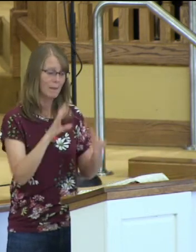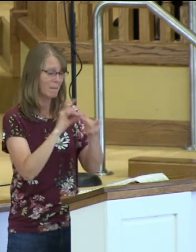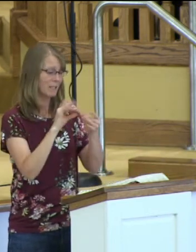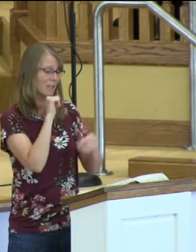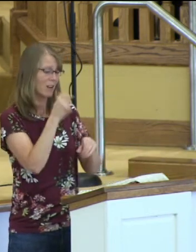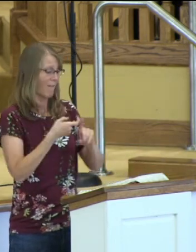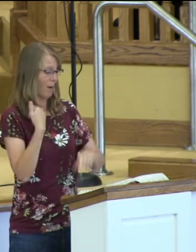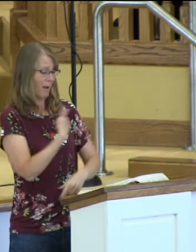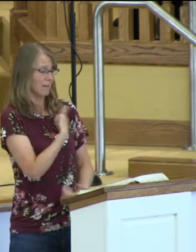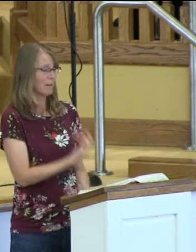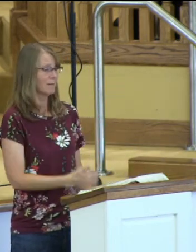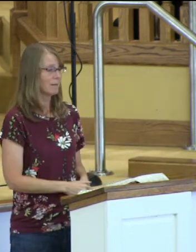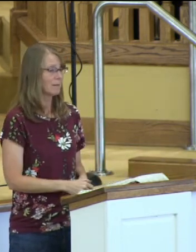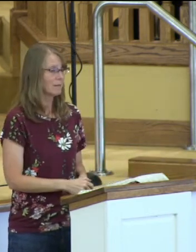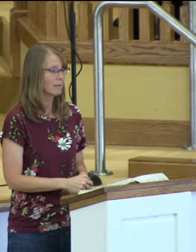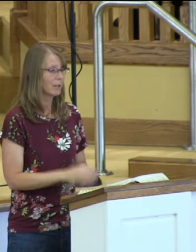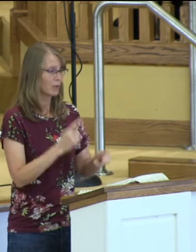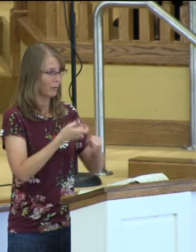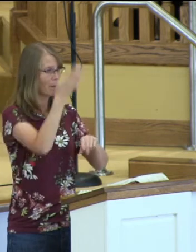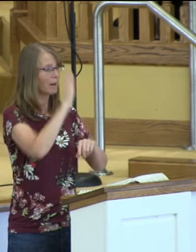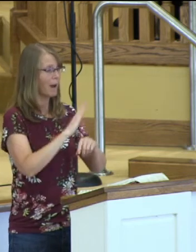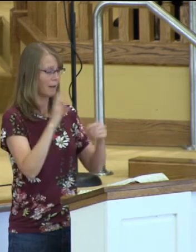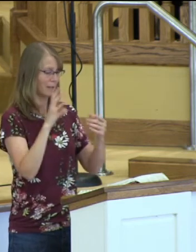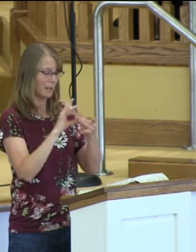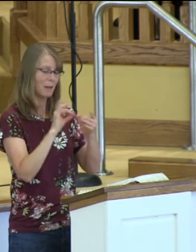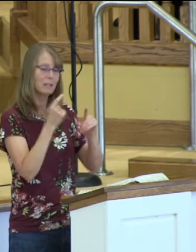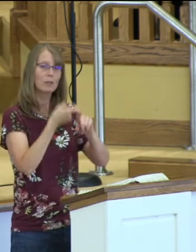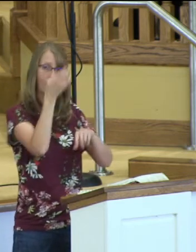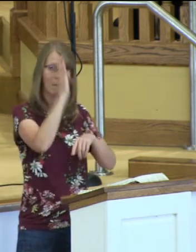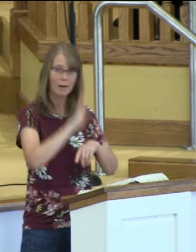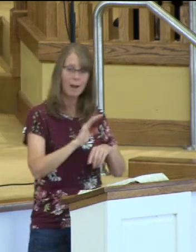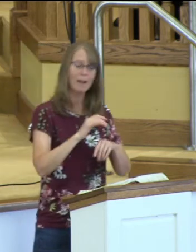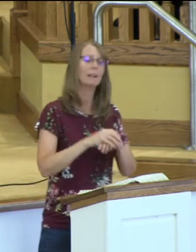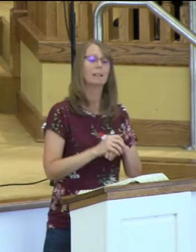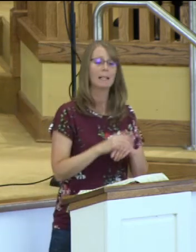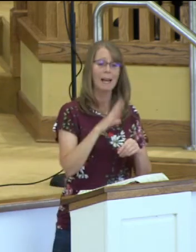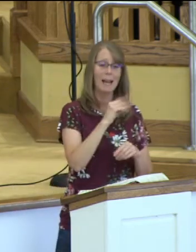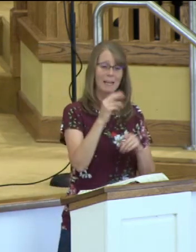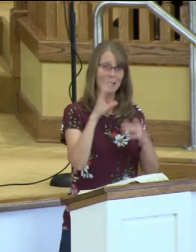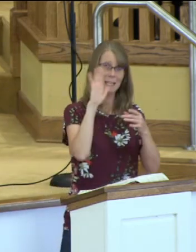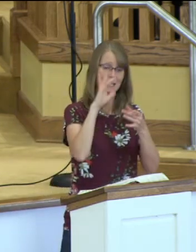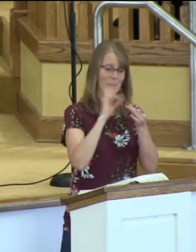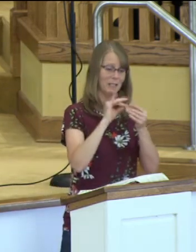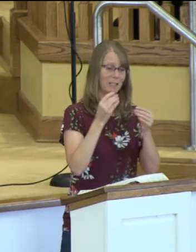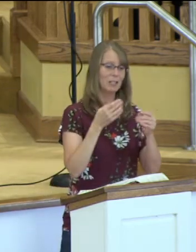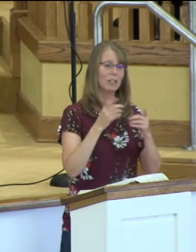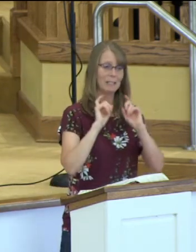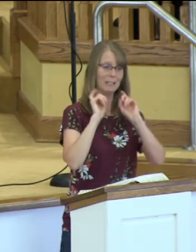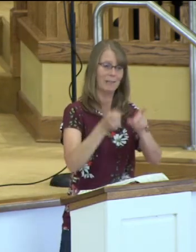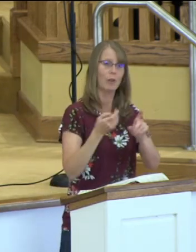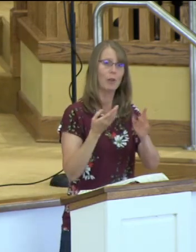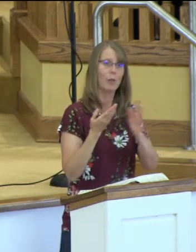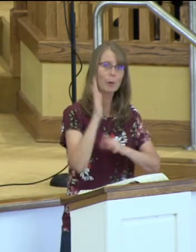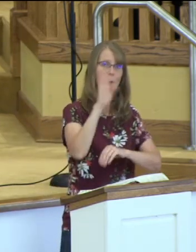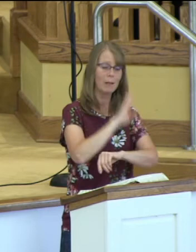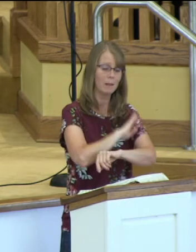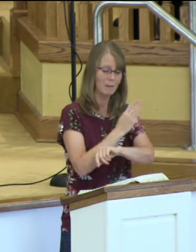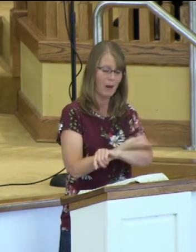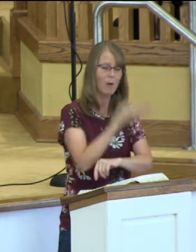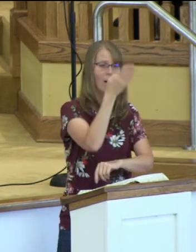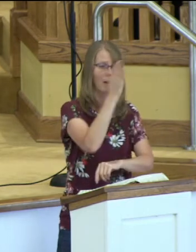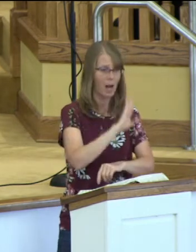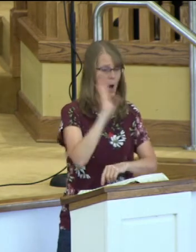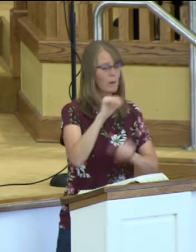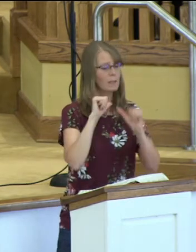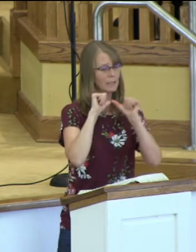No, it's of God. And our message is of His Word. And His message is delivered through His power. And we understand that God will continue the message. And